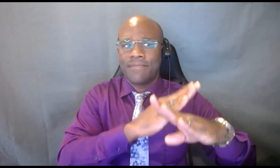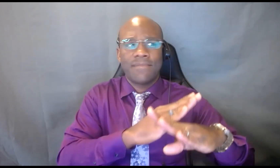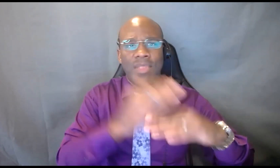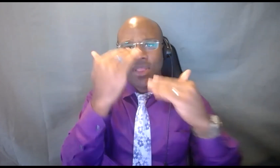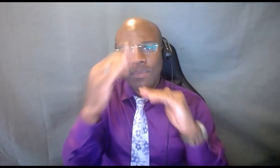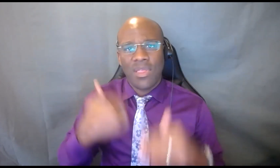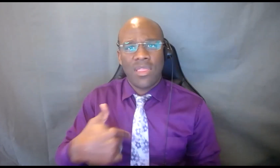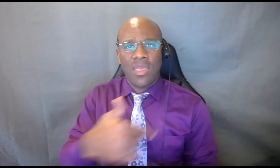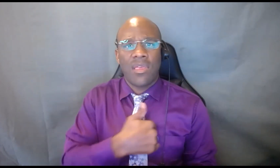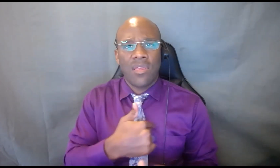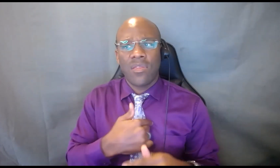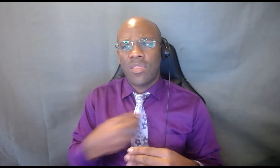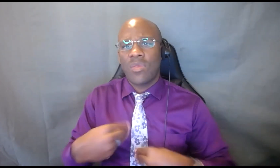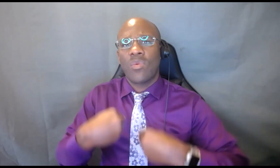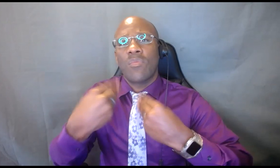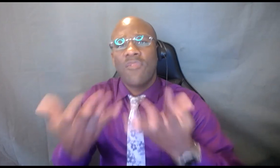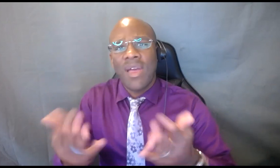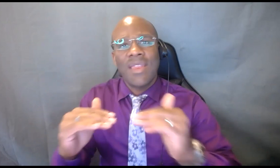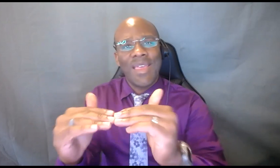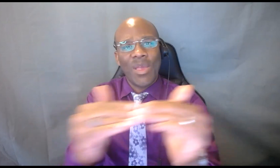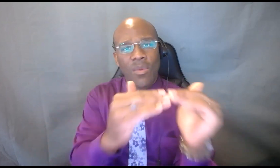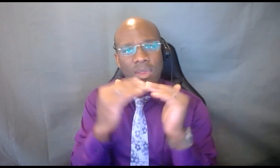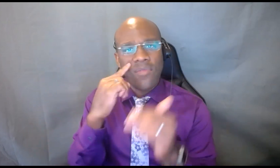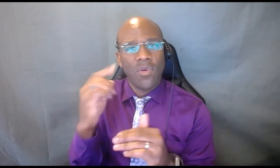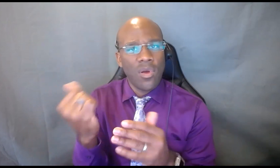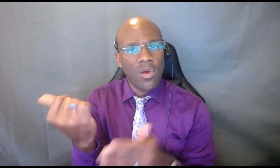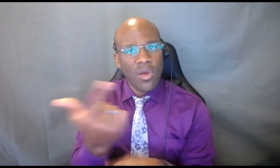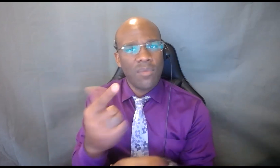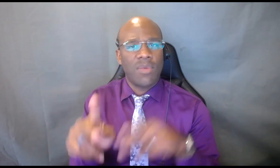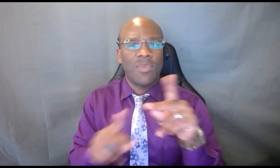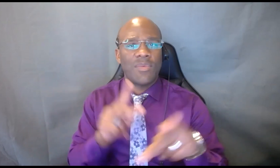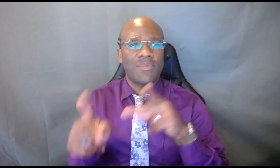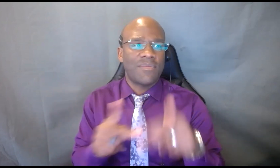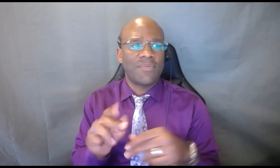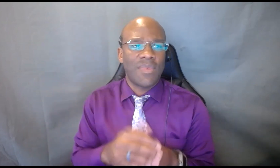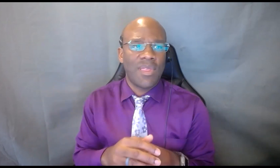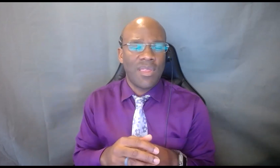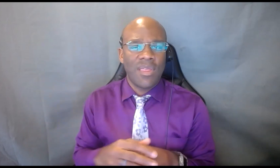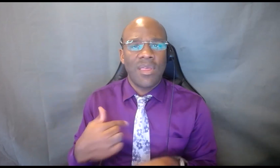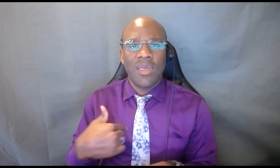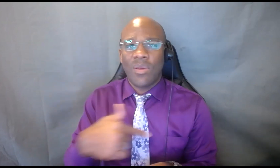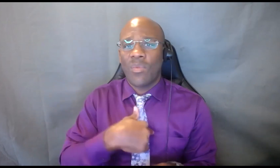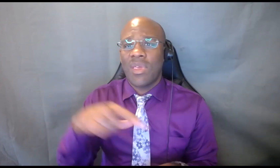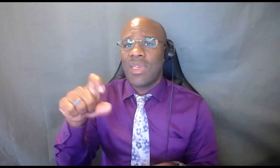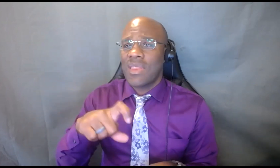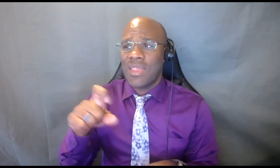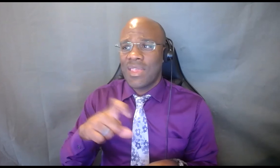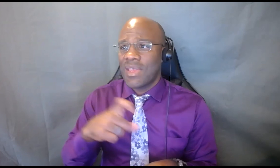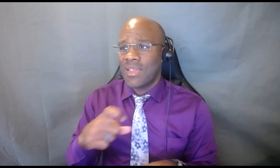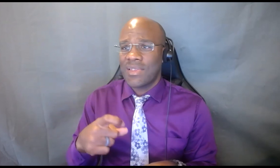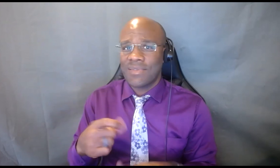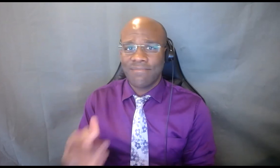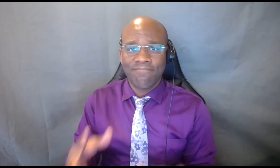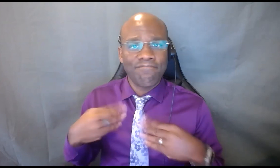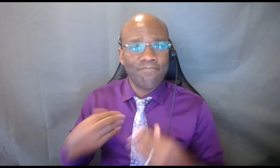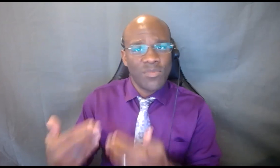able to really enact it, right? So, this is where there has to be advocacy on all levels to be able